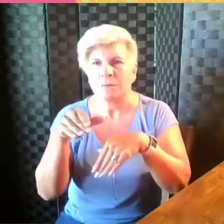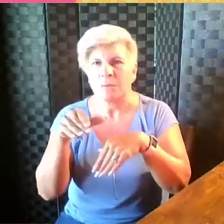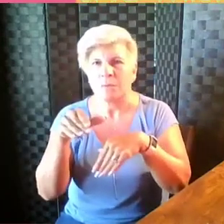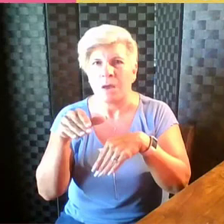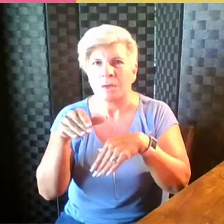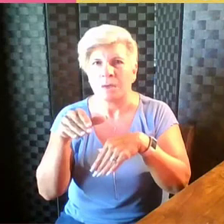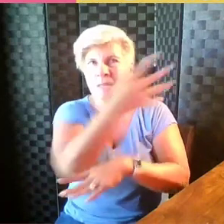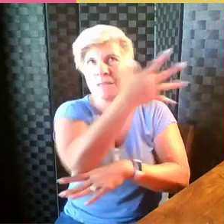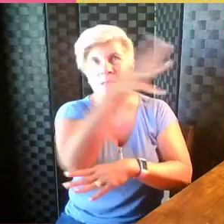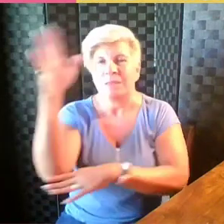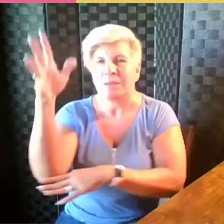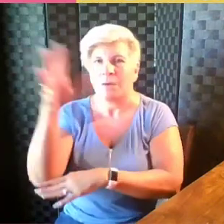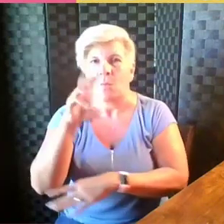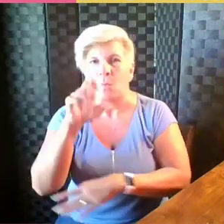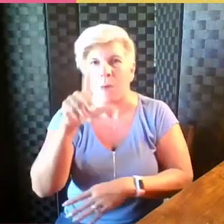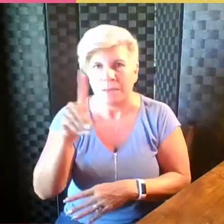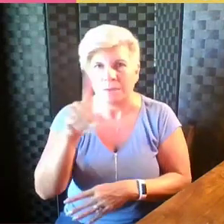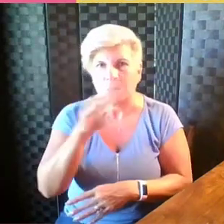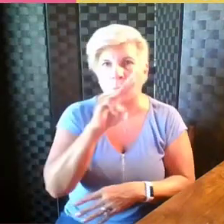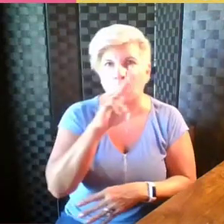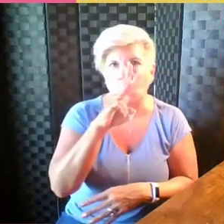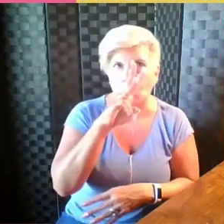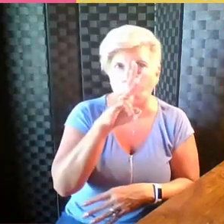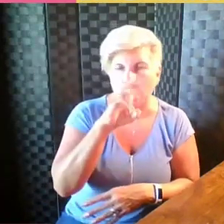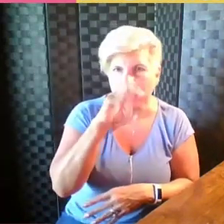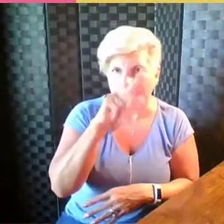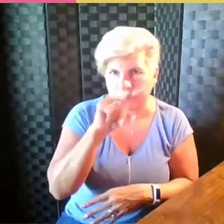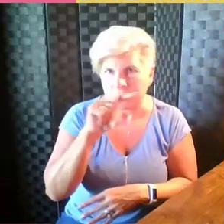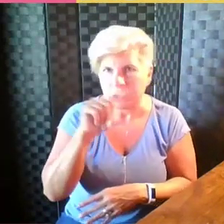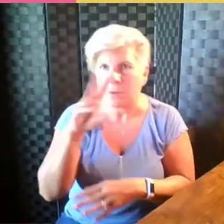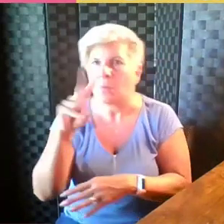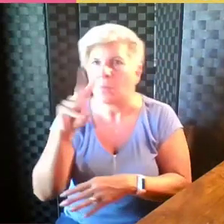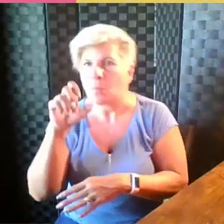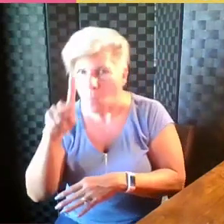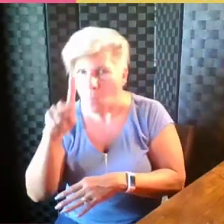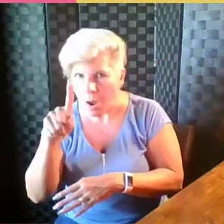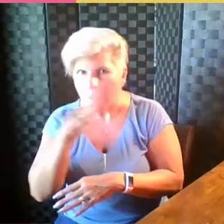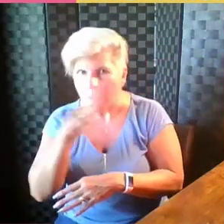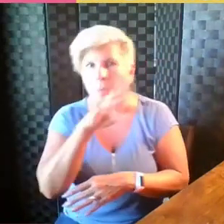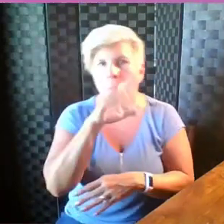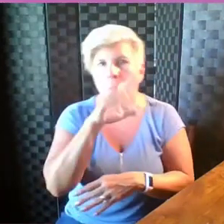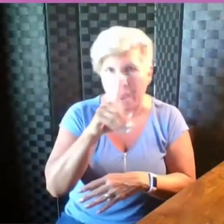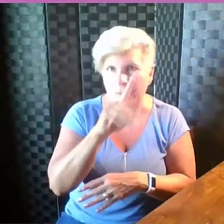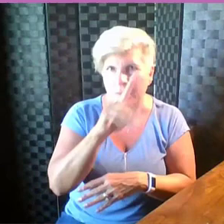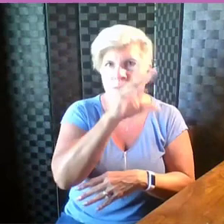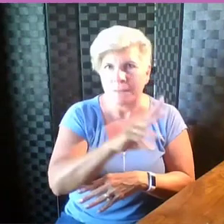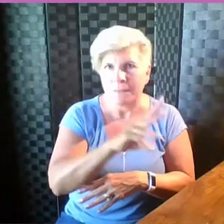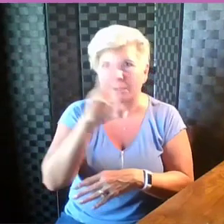wild forest. You have the W sound. So there's your alliteration.